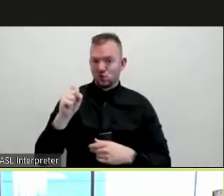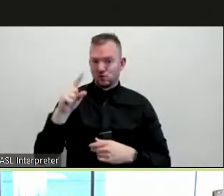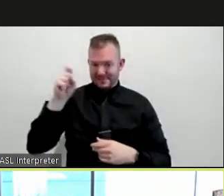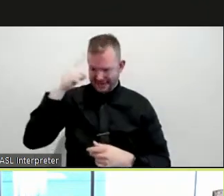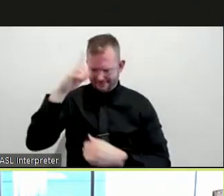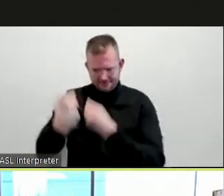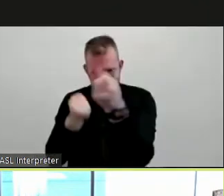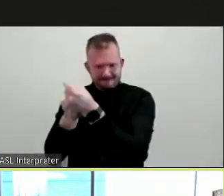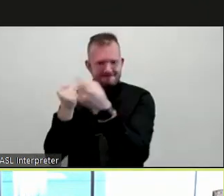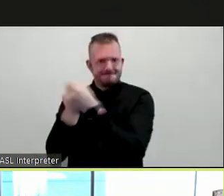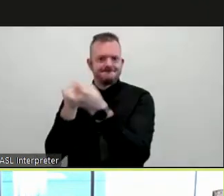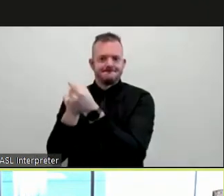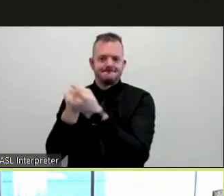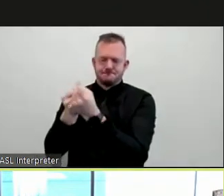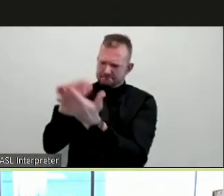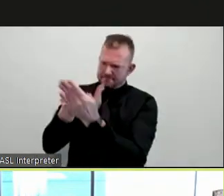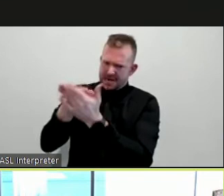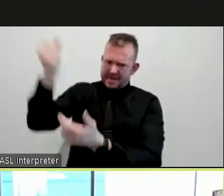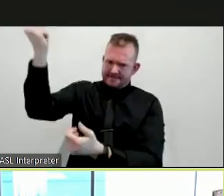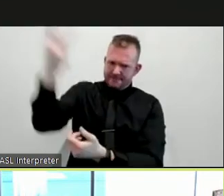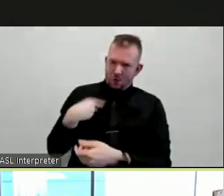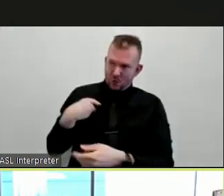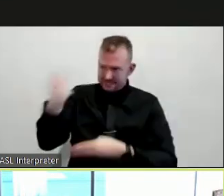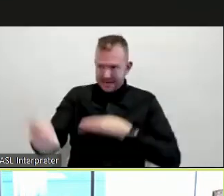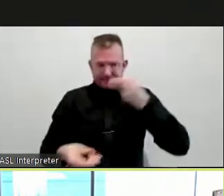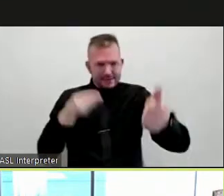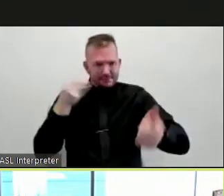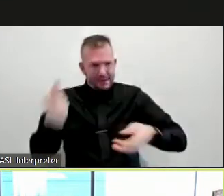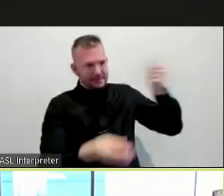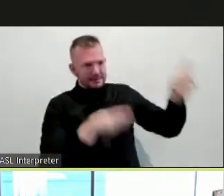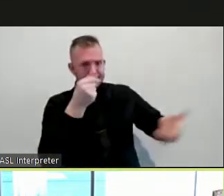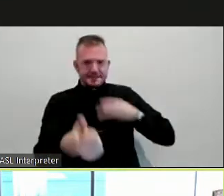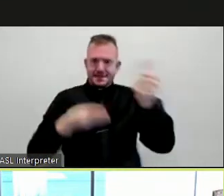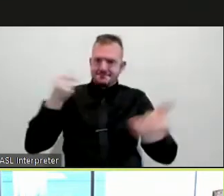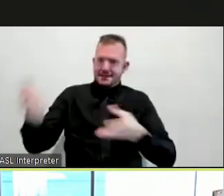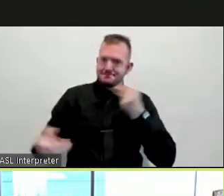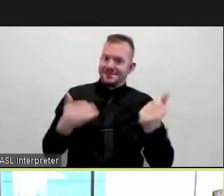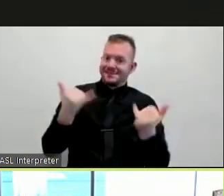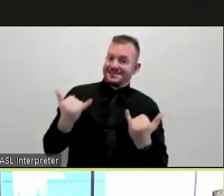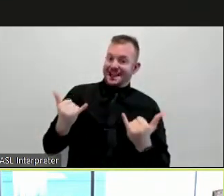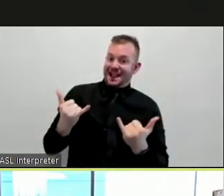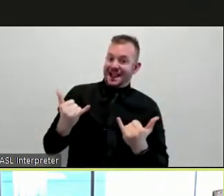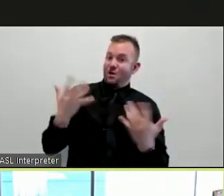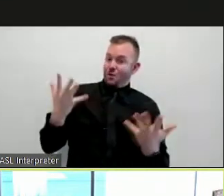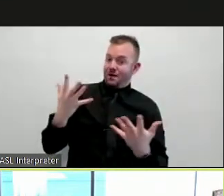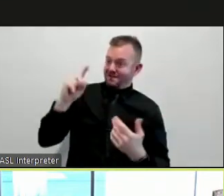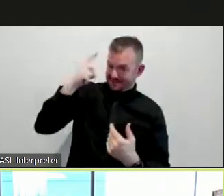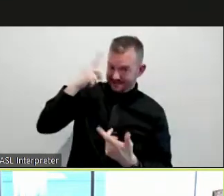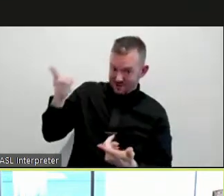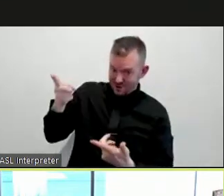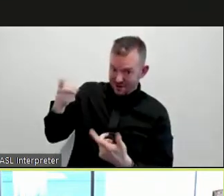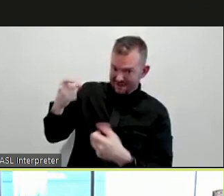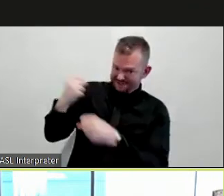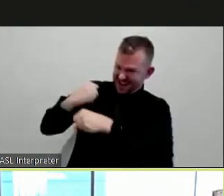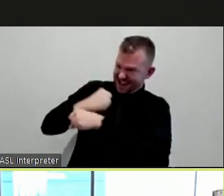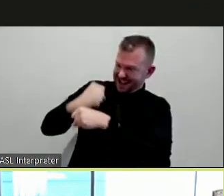the last year, and now we've got it. So that's a great thing. And now, as part